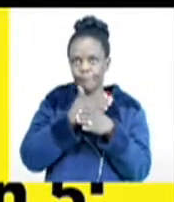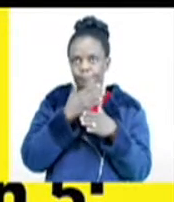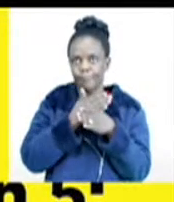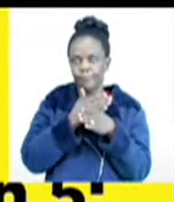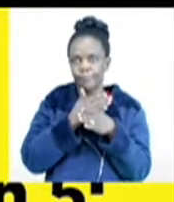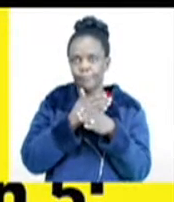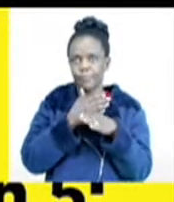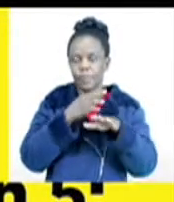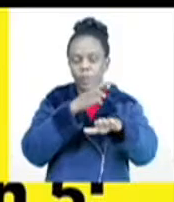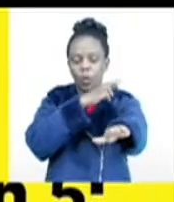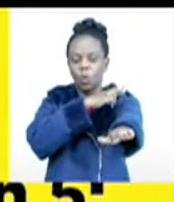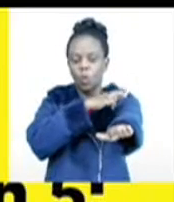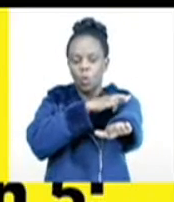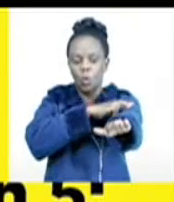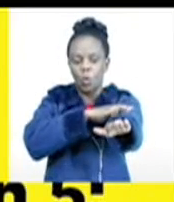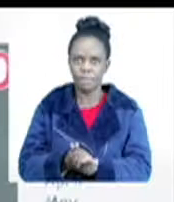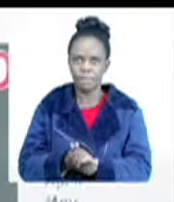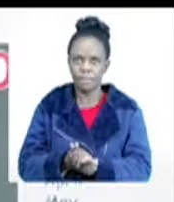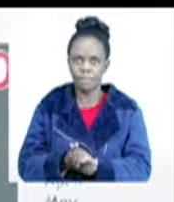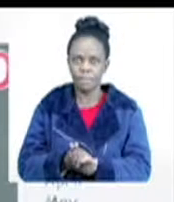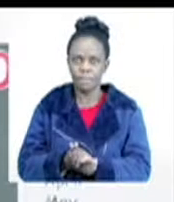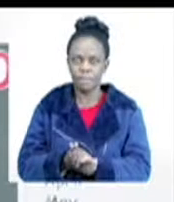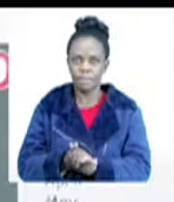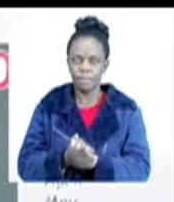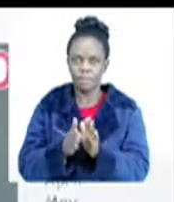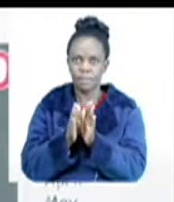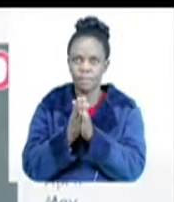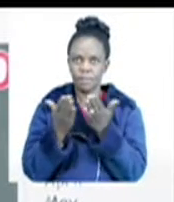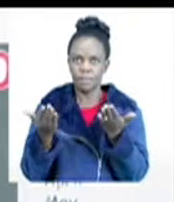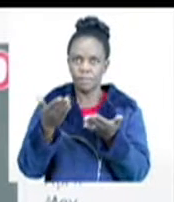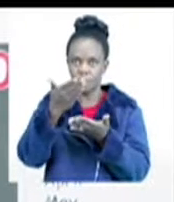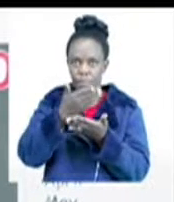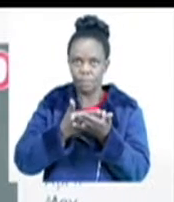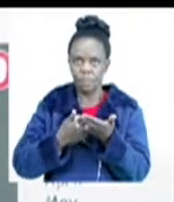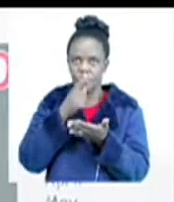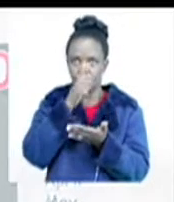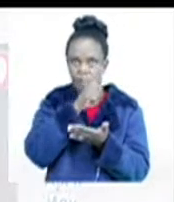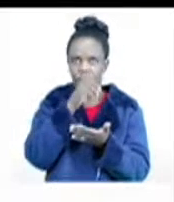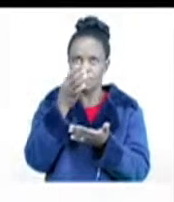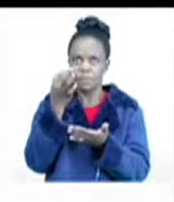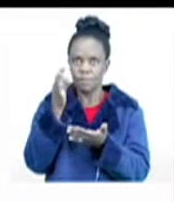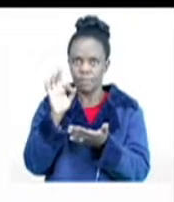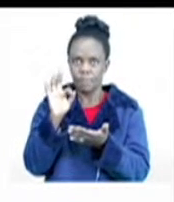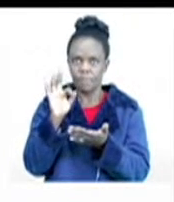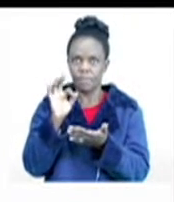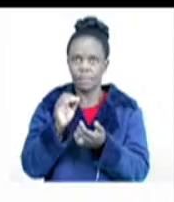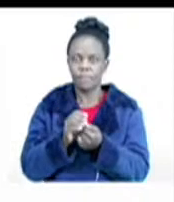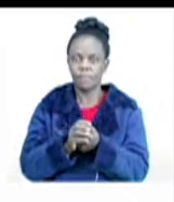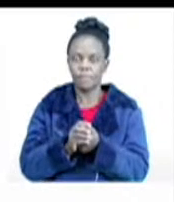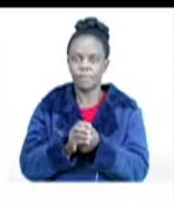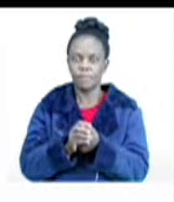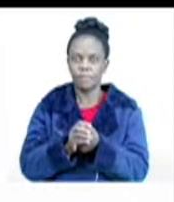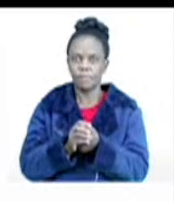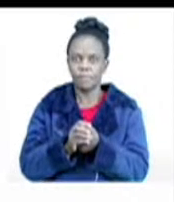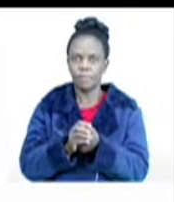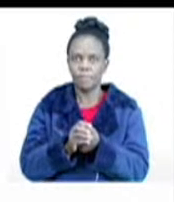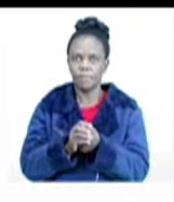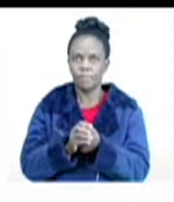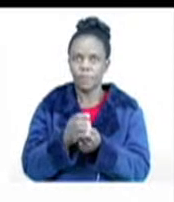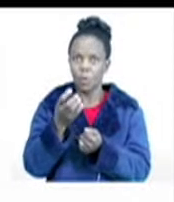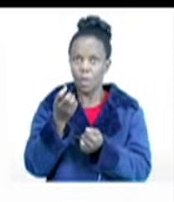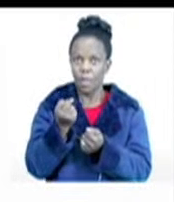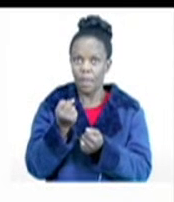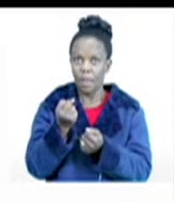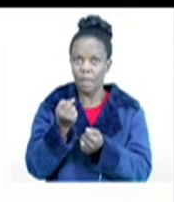today is about road signs. Let's turn to page 19. On page 19, we can see our